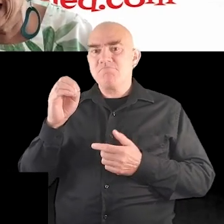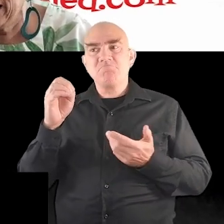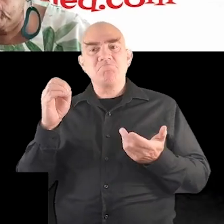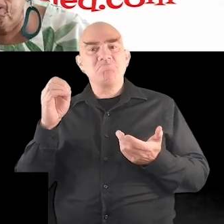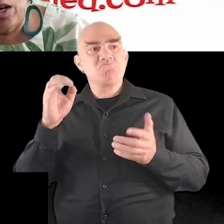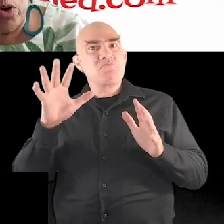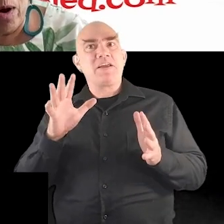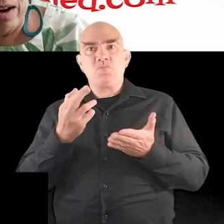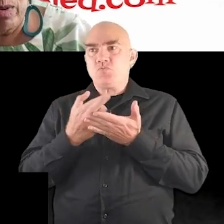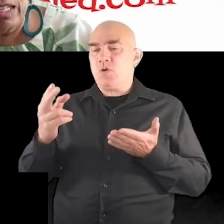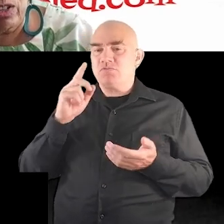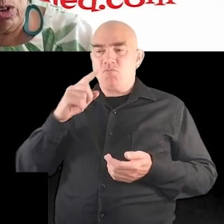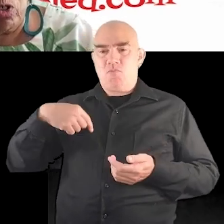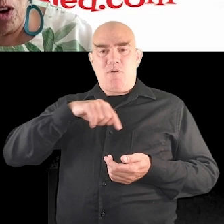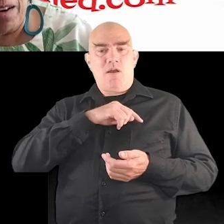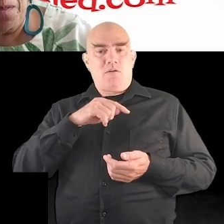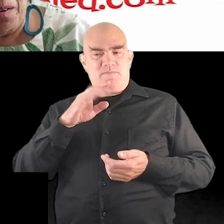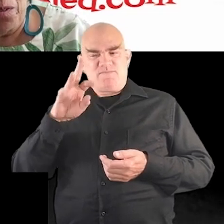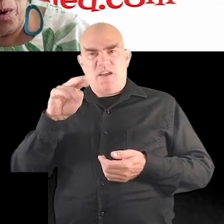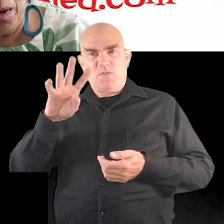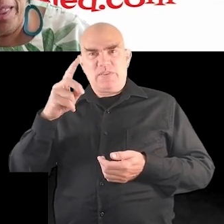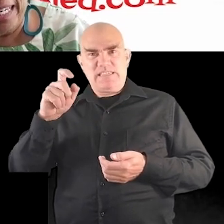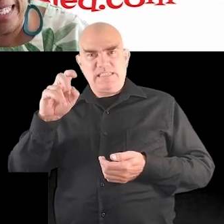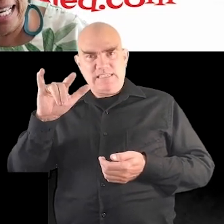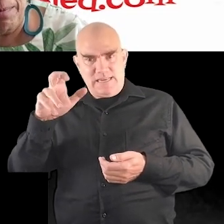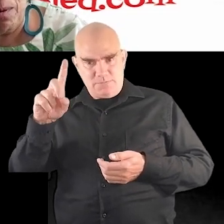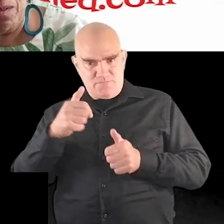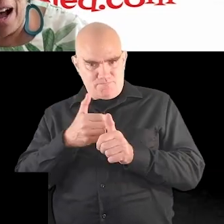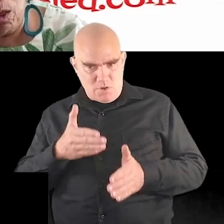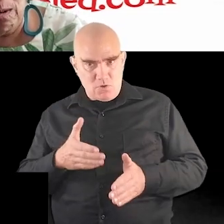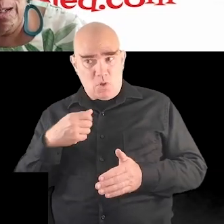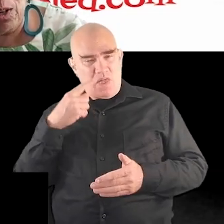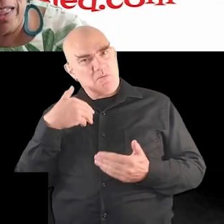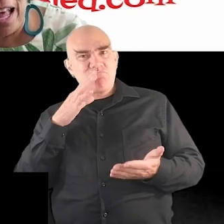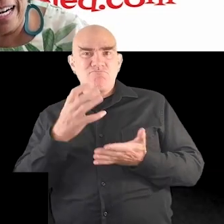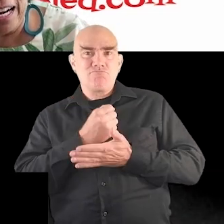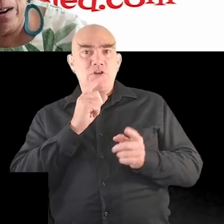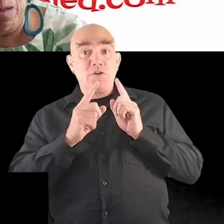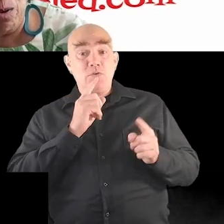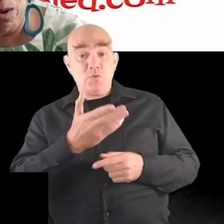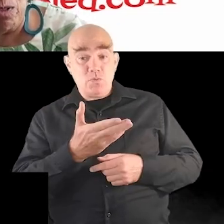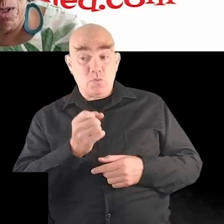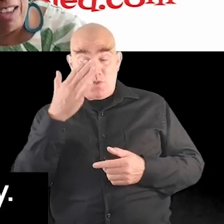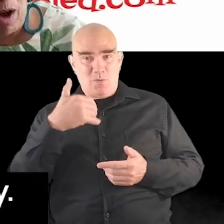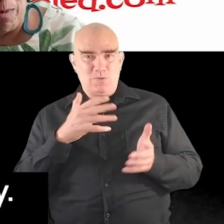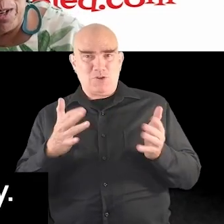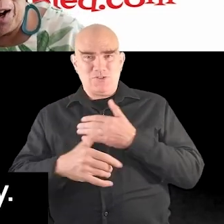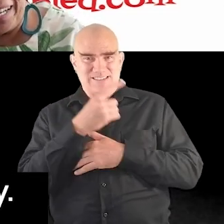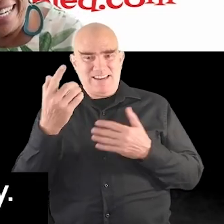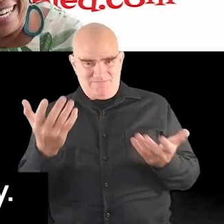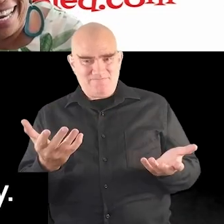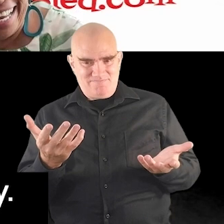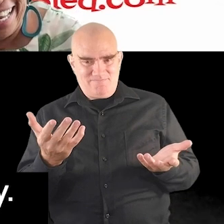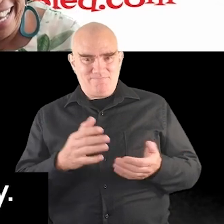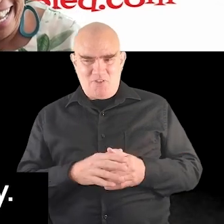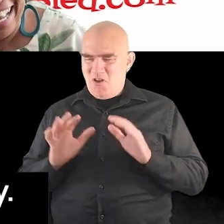I realized you'd be a great resource for our Fun for the Disabled followers, so I thought I'd interview you. So that's why we're